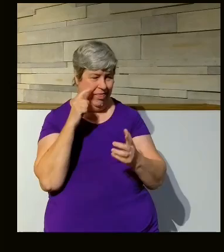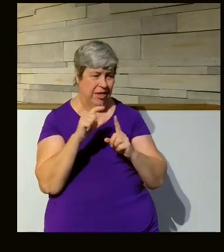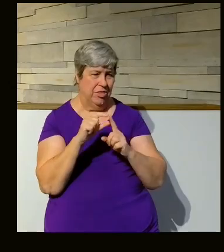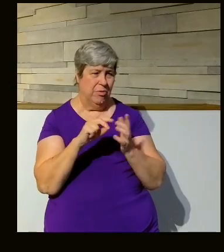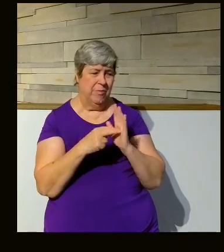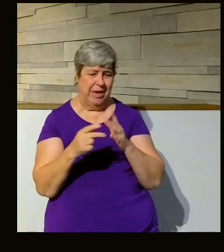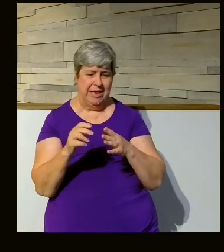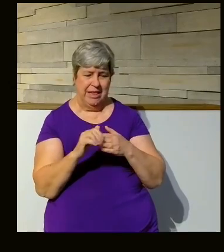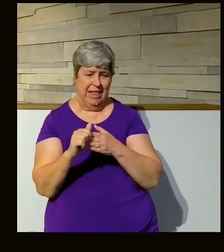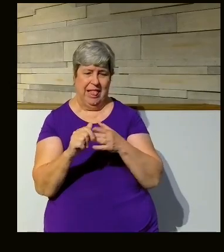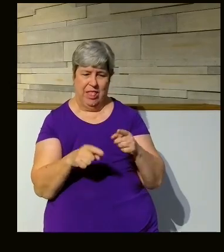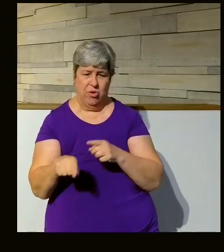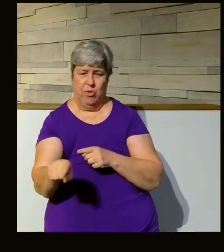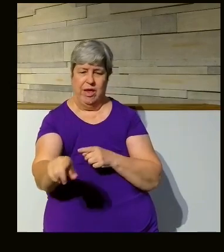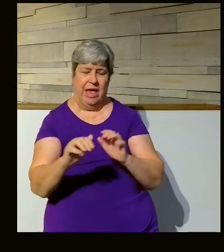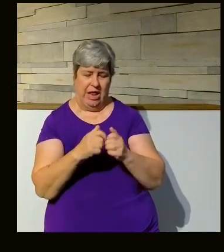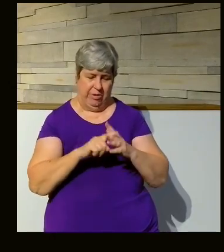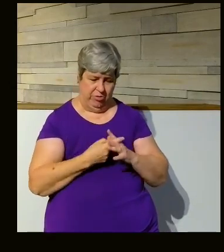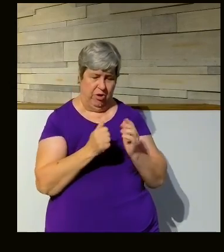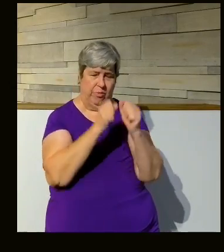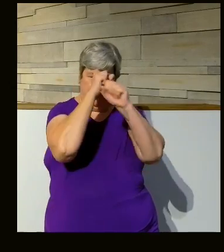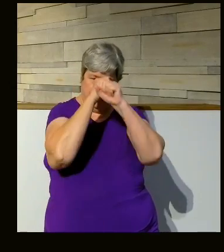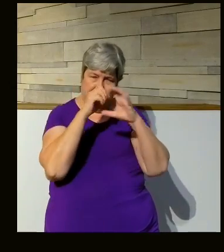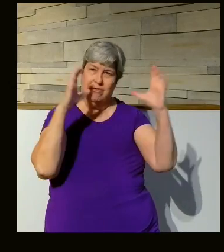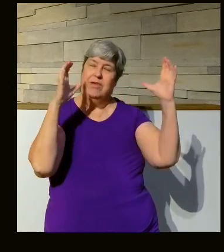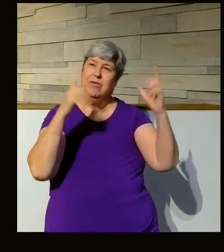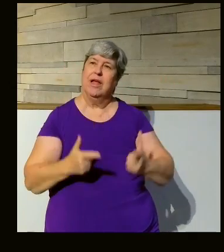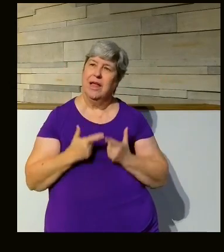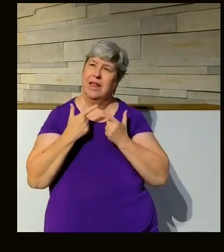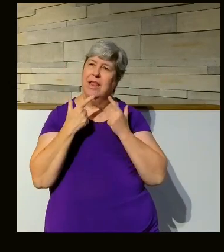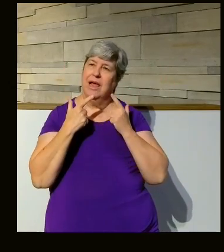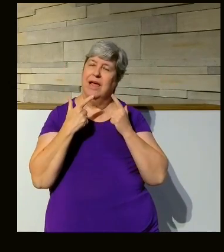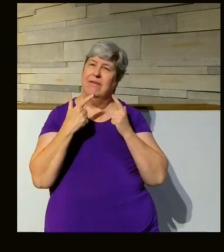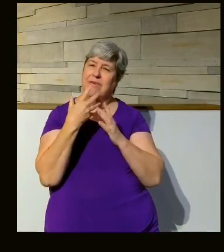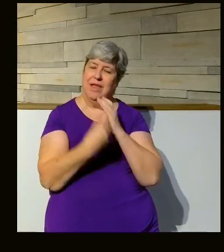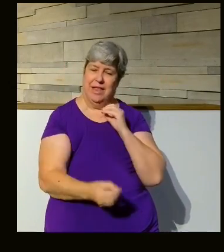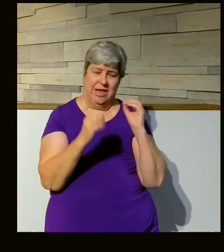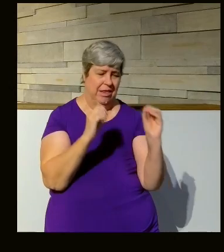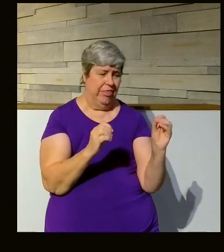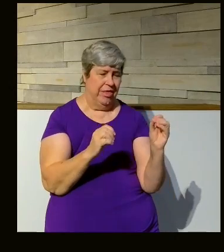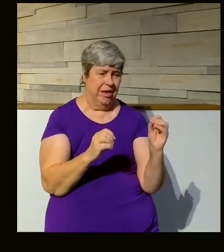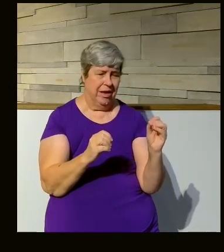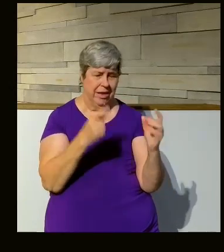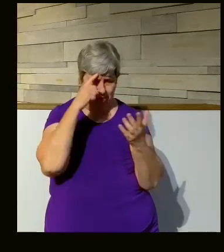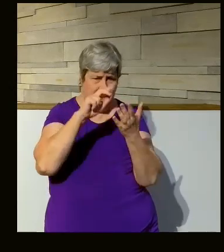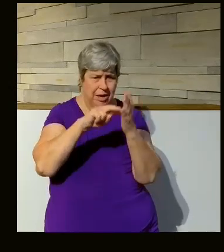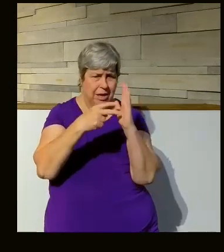it's direction. So how are we going to get there? We're going to start with the vision, all right? Life, living life, lacking nothing. The